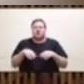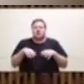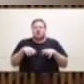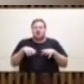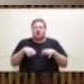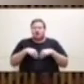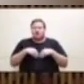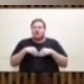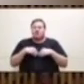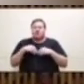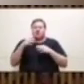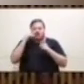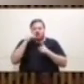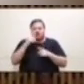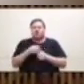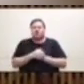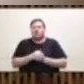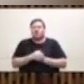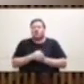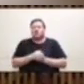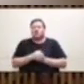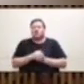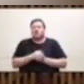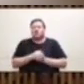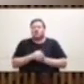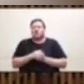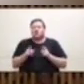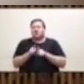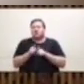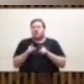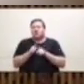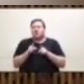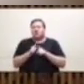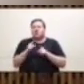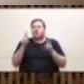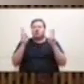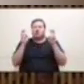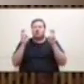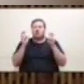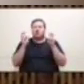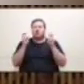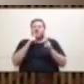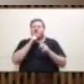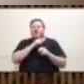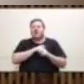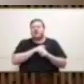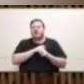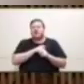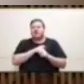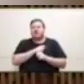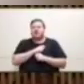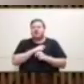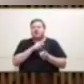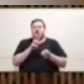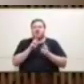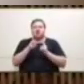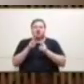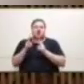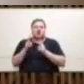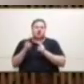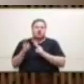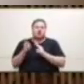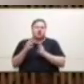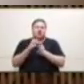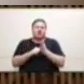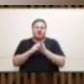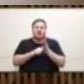General. You stated an issue of the fact that we seem to be changing the fact that we are going to deduct